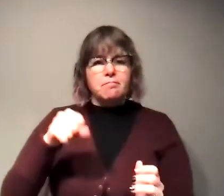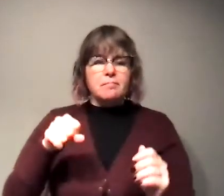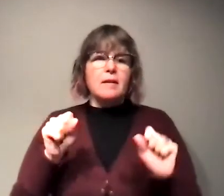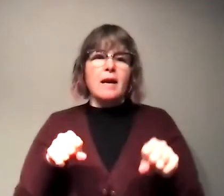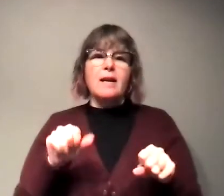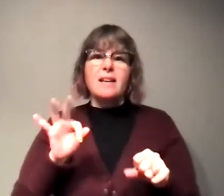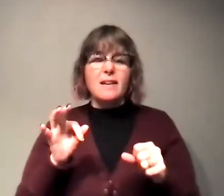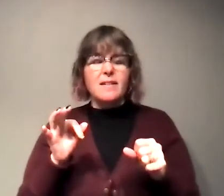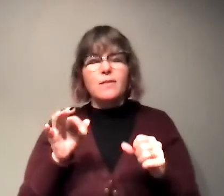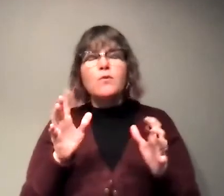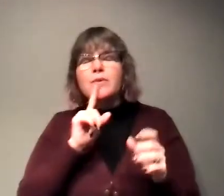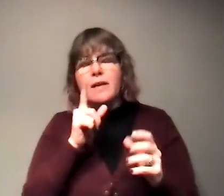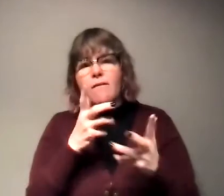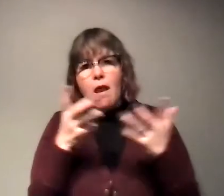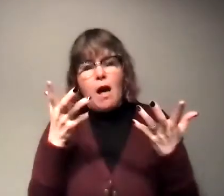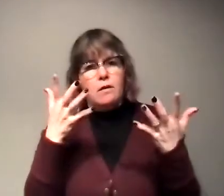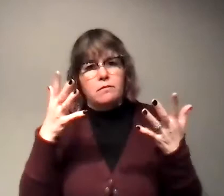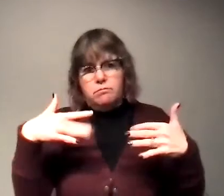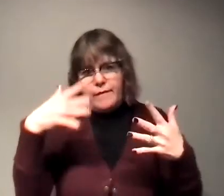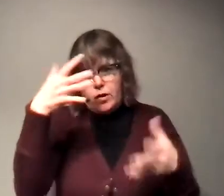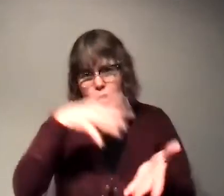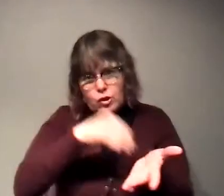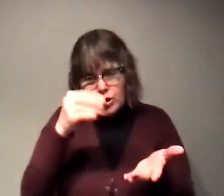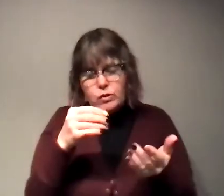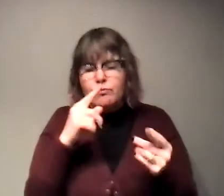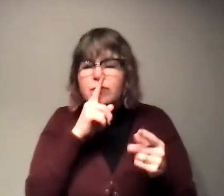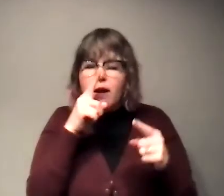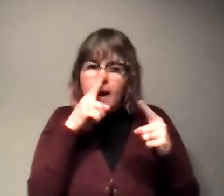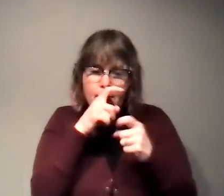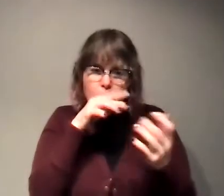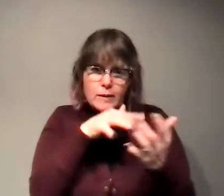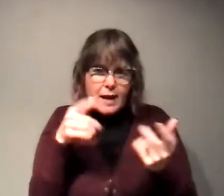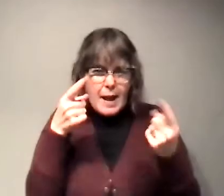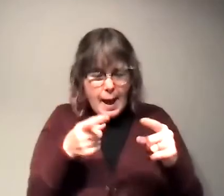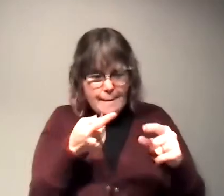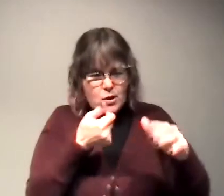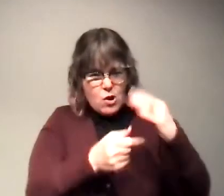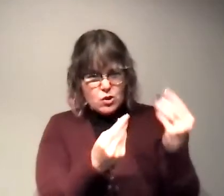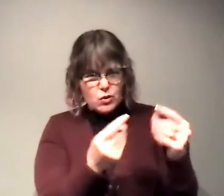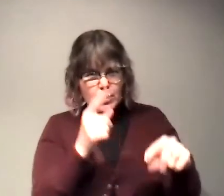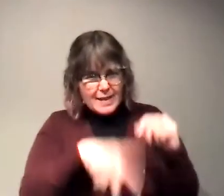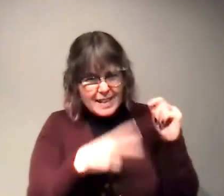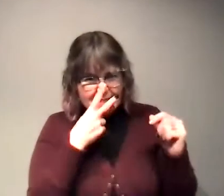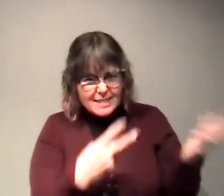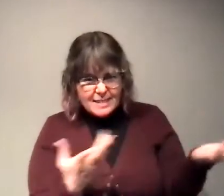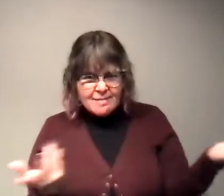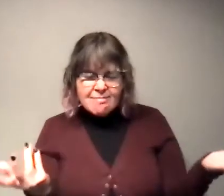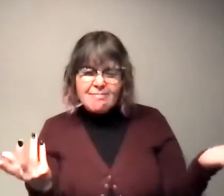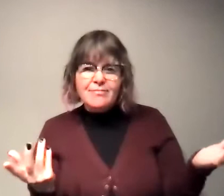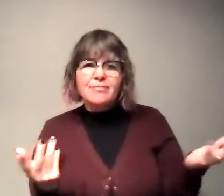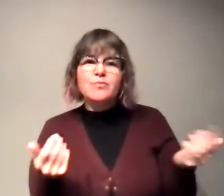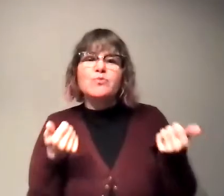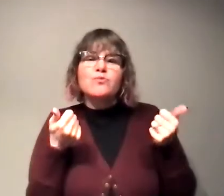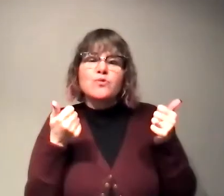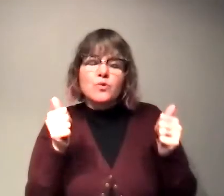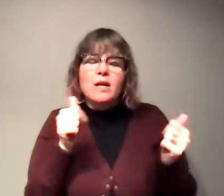lot we still don't know. And it's really complicated to study things that happen underground because we can't see it. So we try to